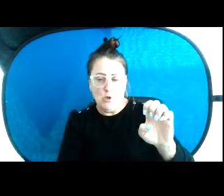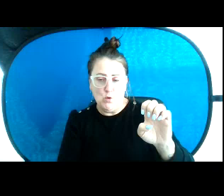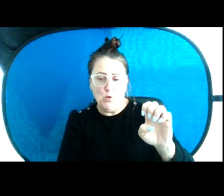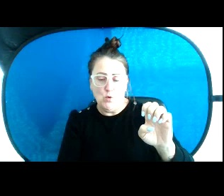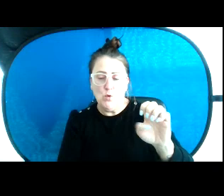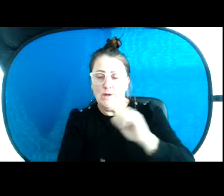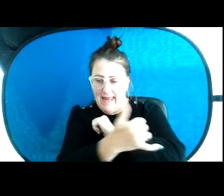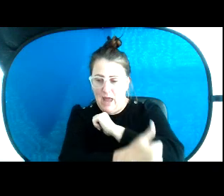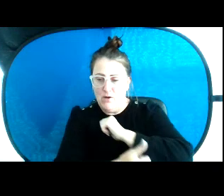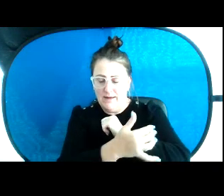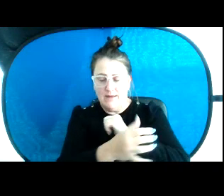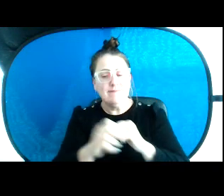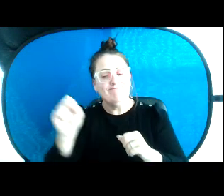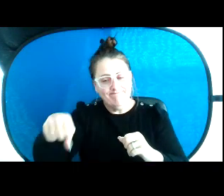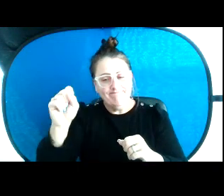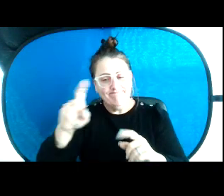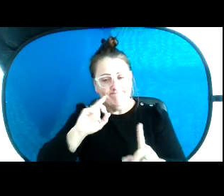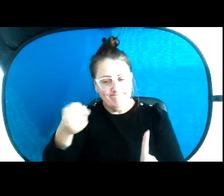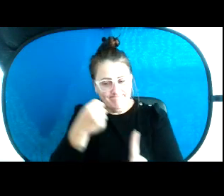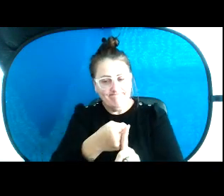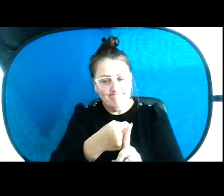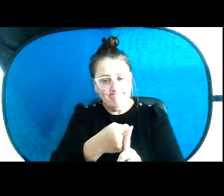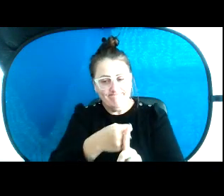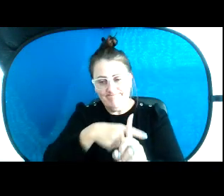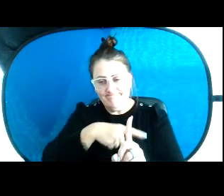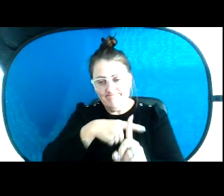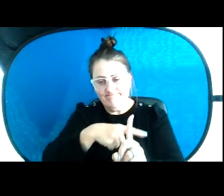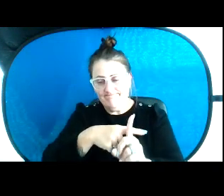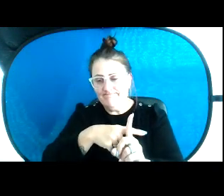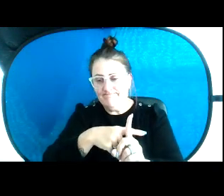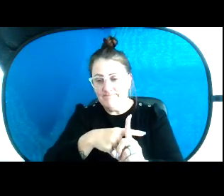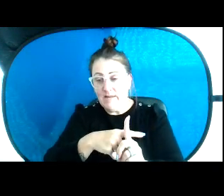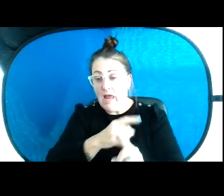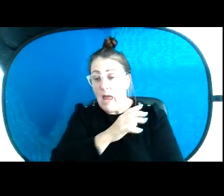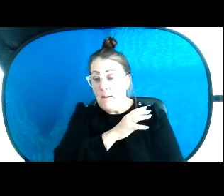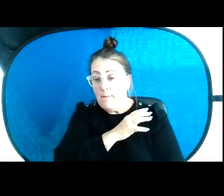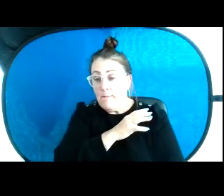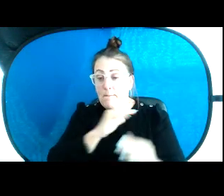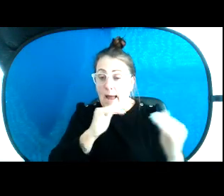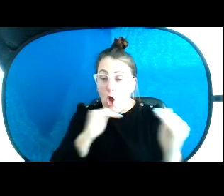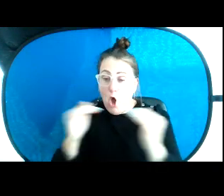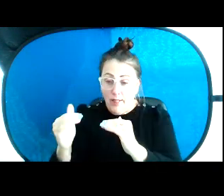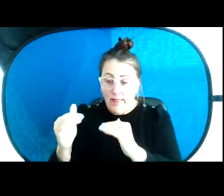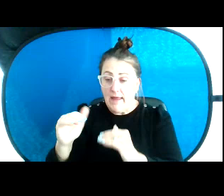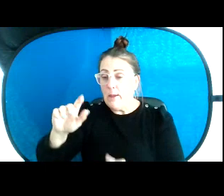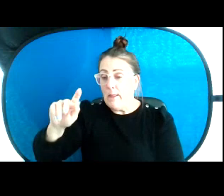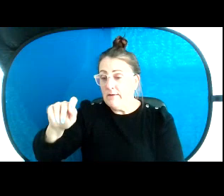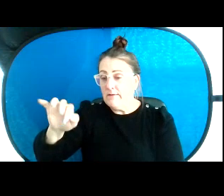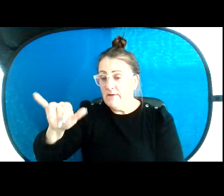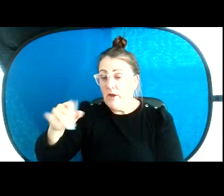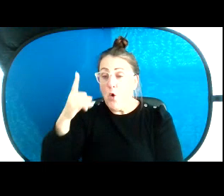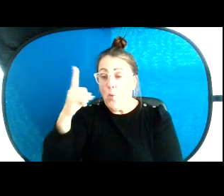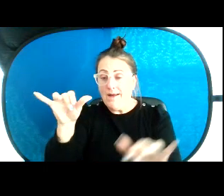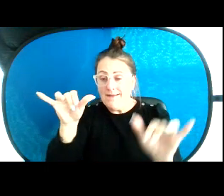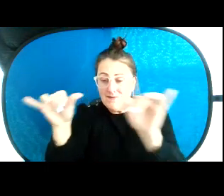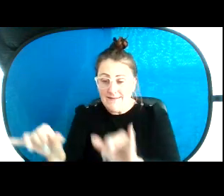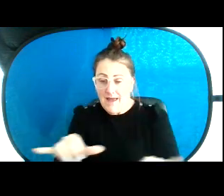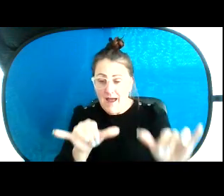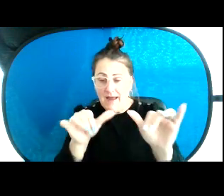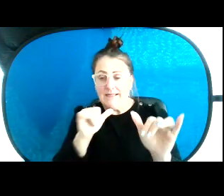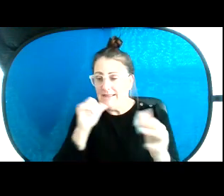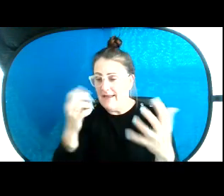impactful. My colleague, Commissioner Tiffany, often says one size doesn't fit all. And so when